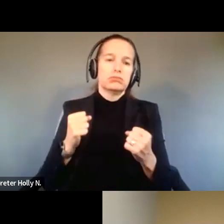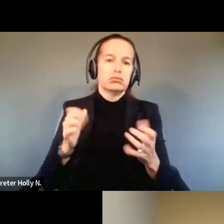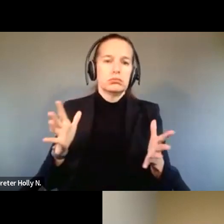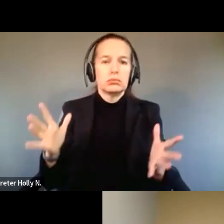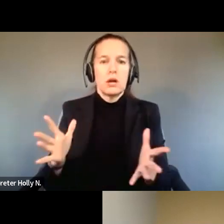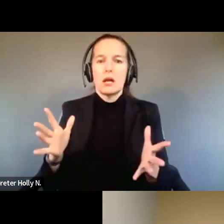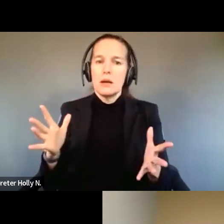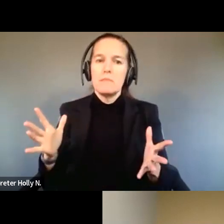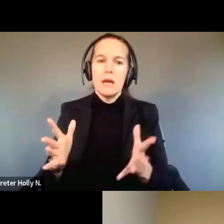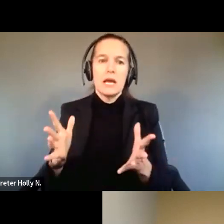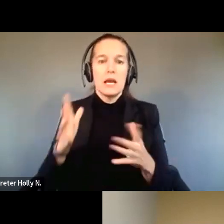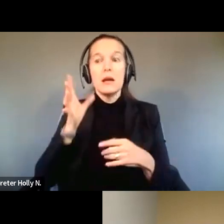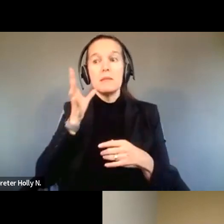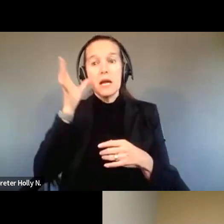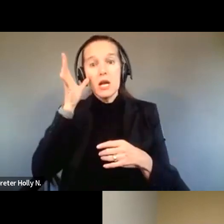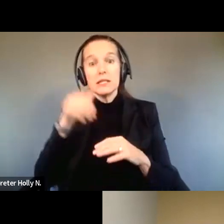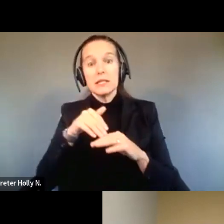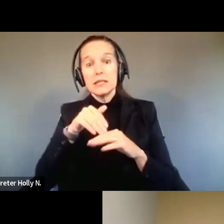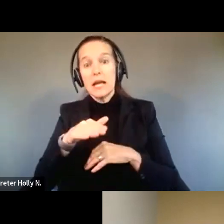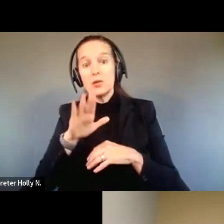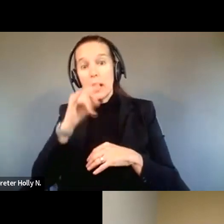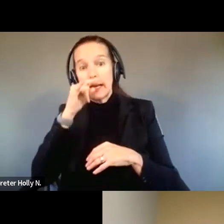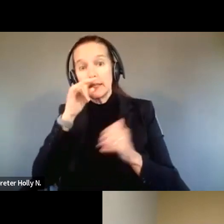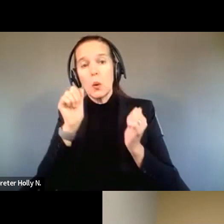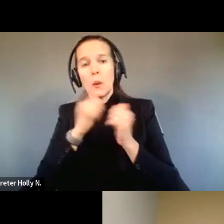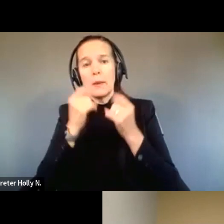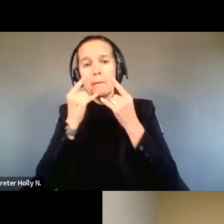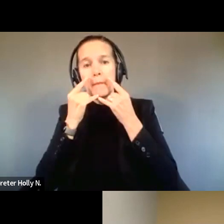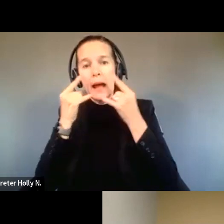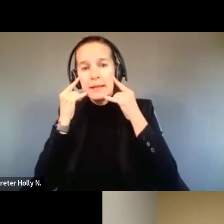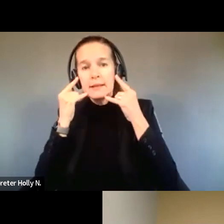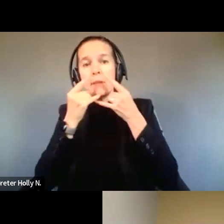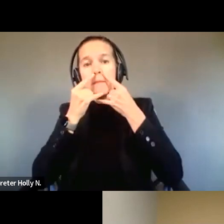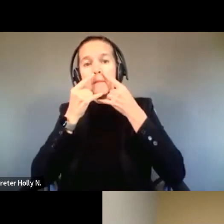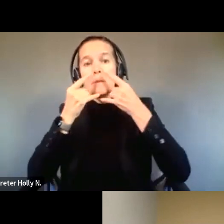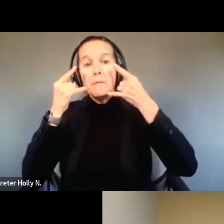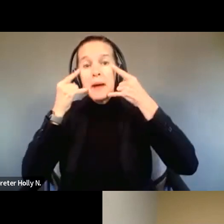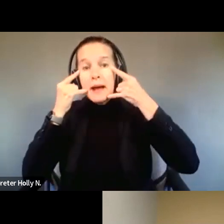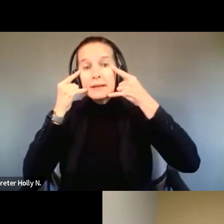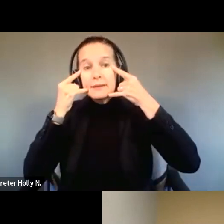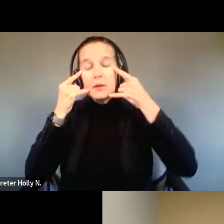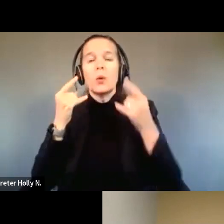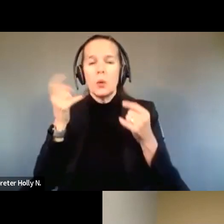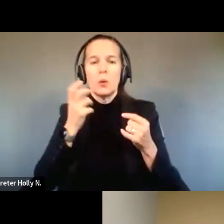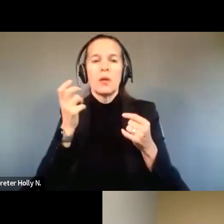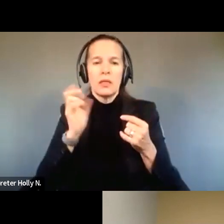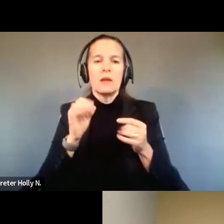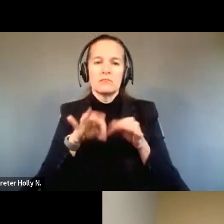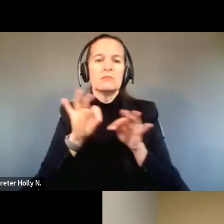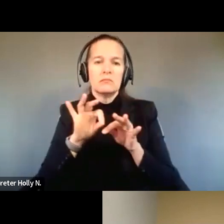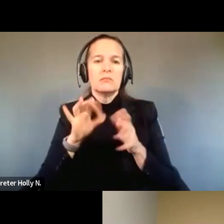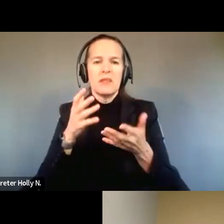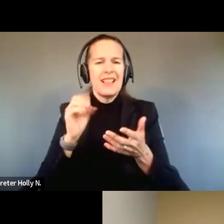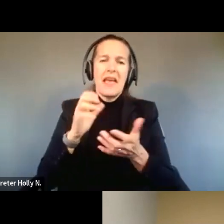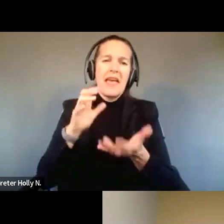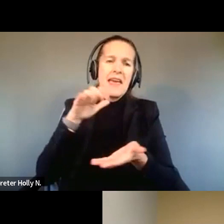that parents send their kids to school with masks. Masks make a huge difference. Obviously, hand sanitizer, like